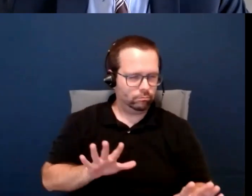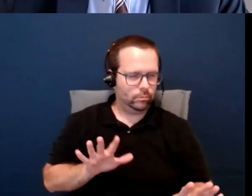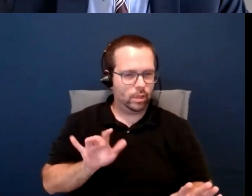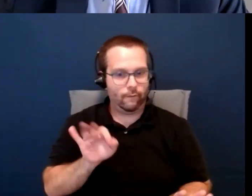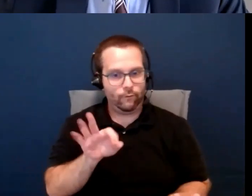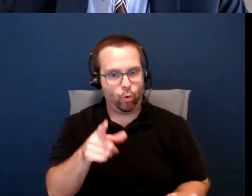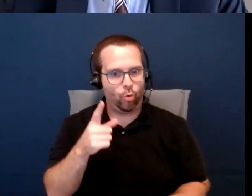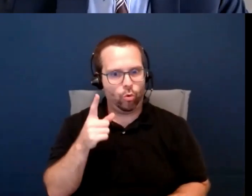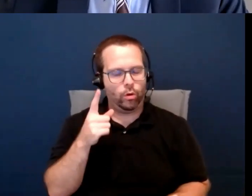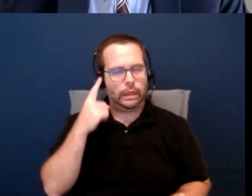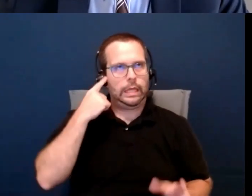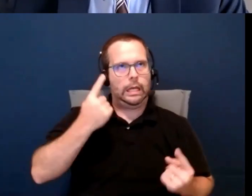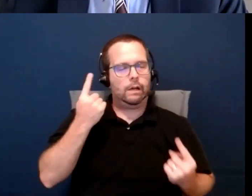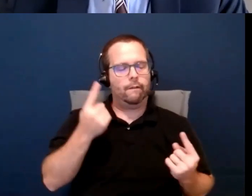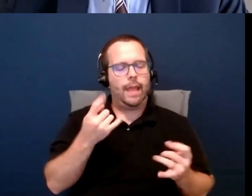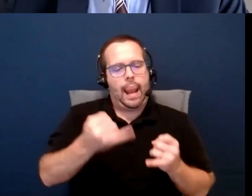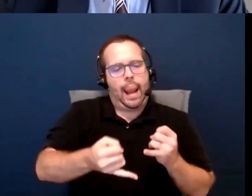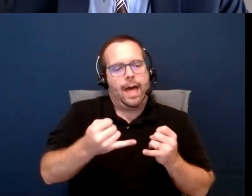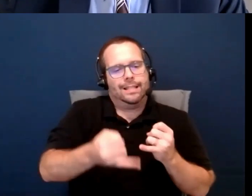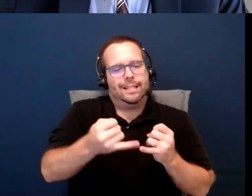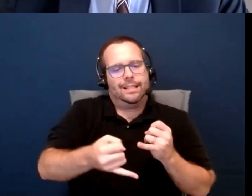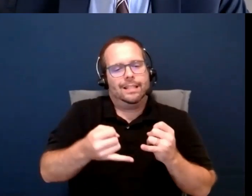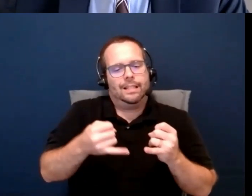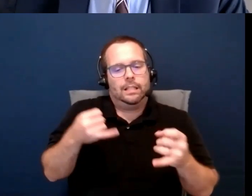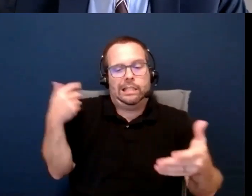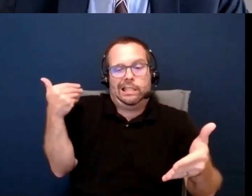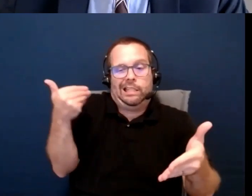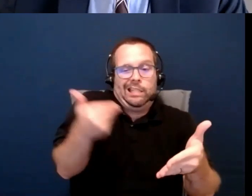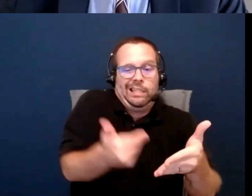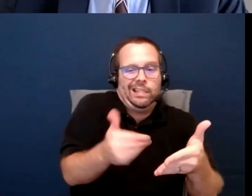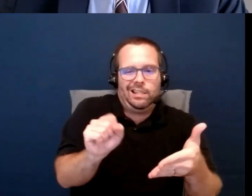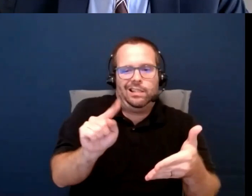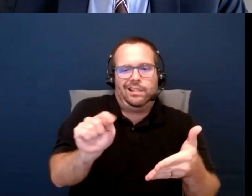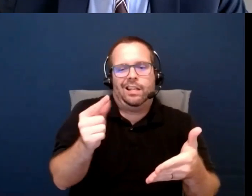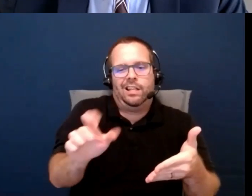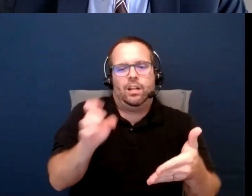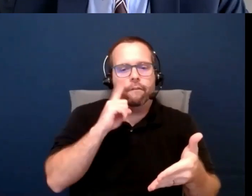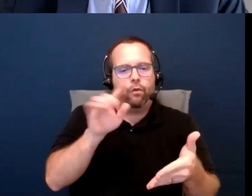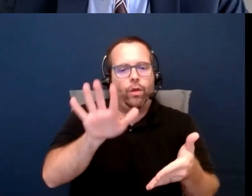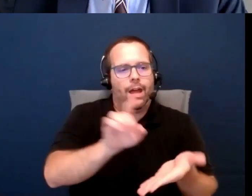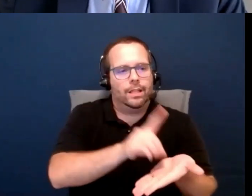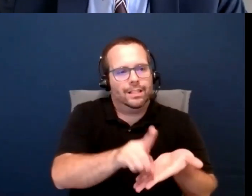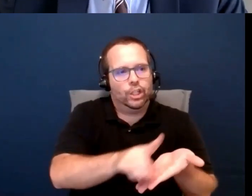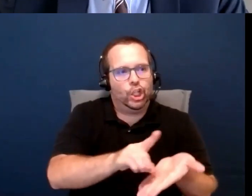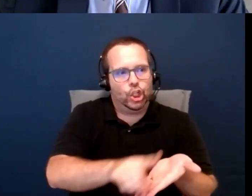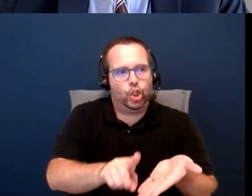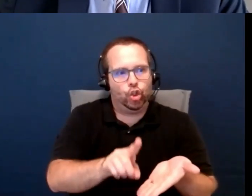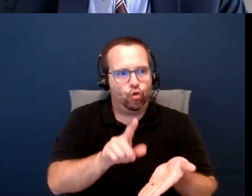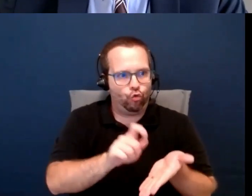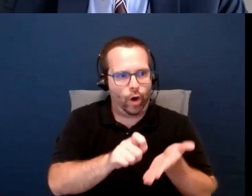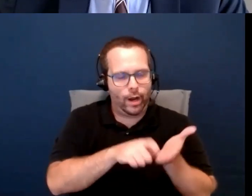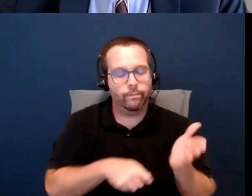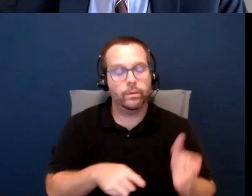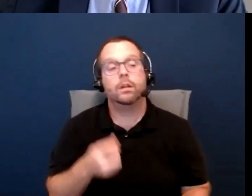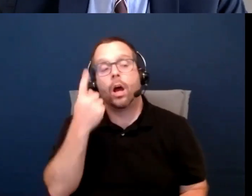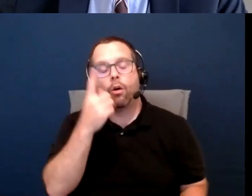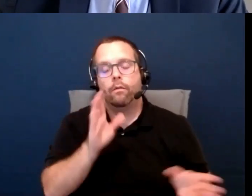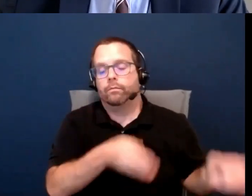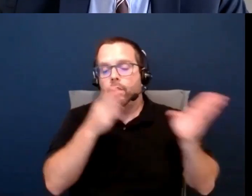last stage of writing up your dissertation. It's along a similar line though, for research